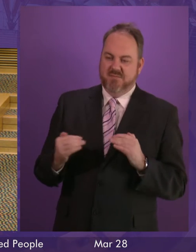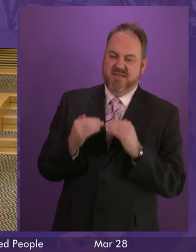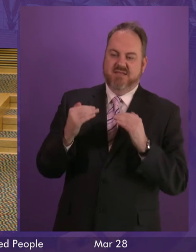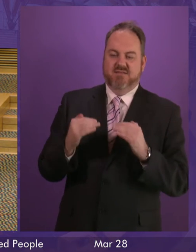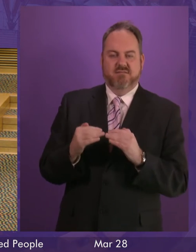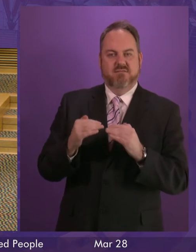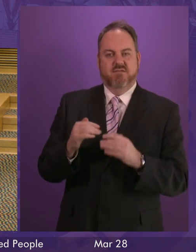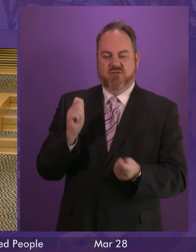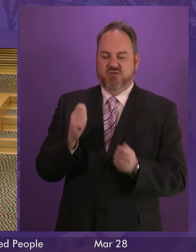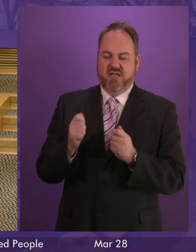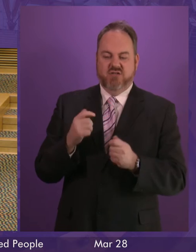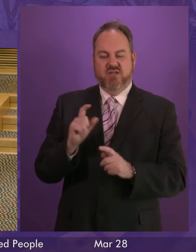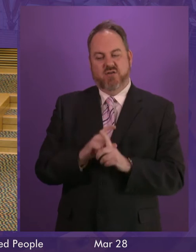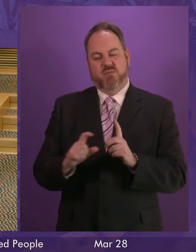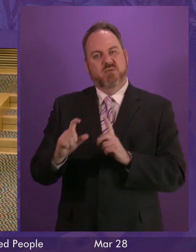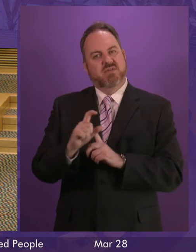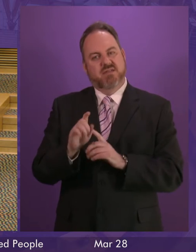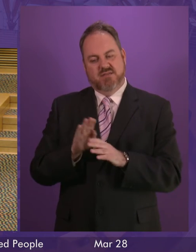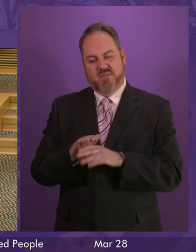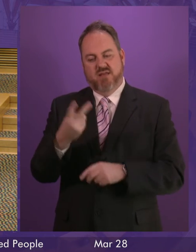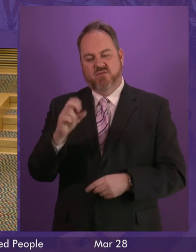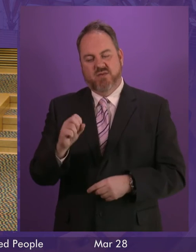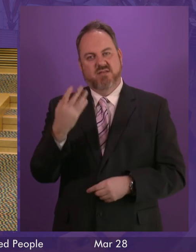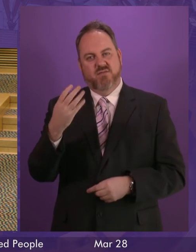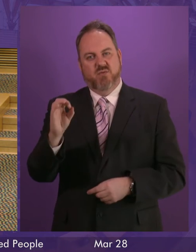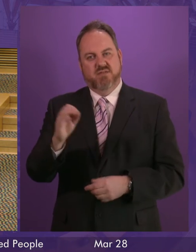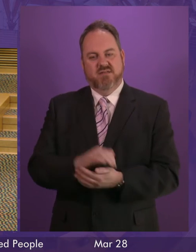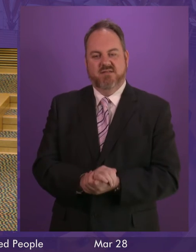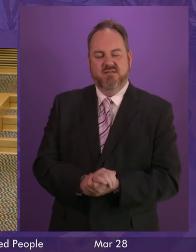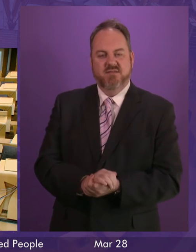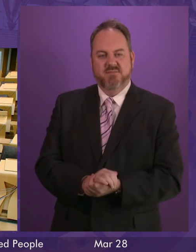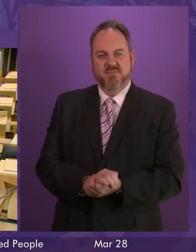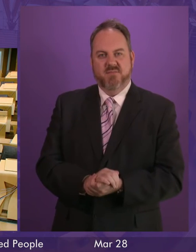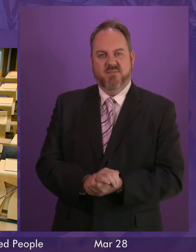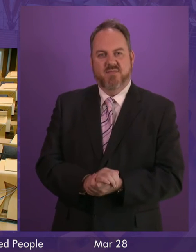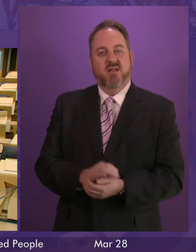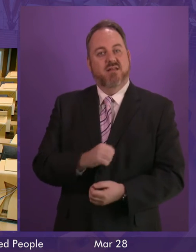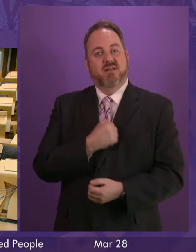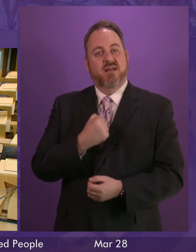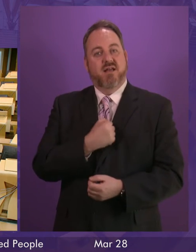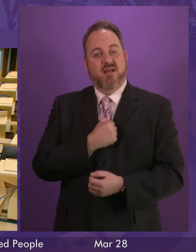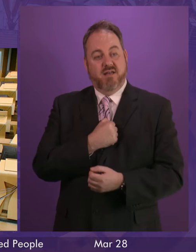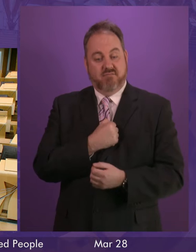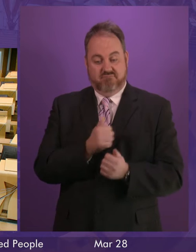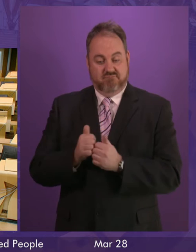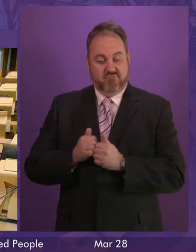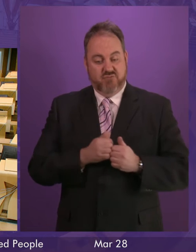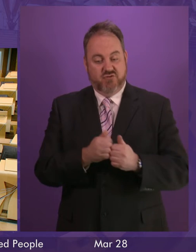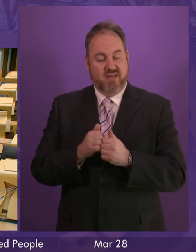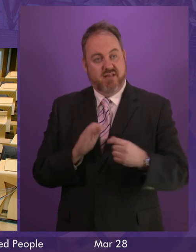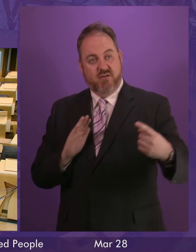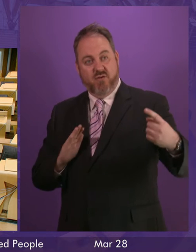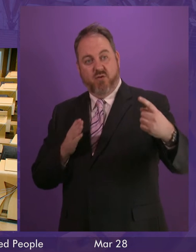2040 with options and choices to get there as quickly as we can. Our shared goal, presiding officer, is nothing